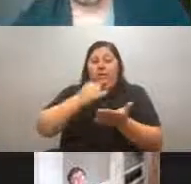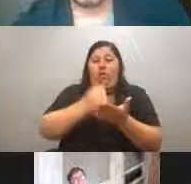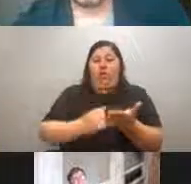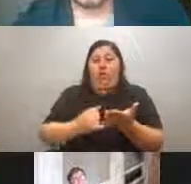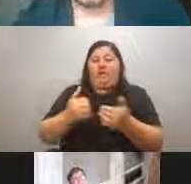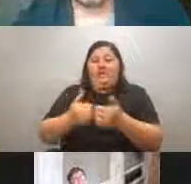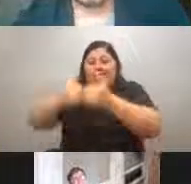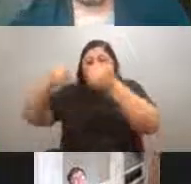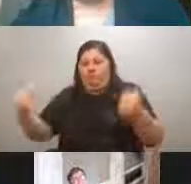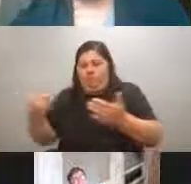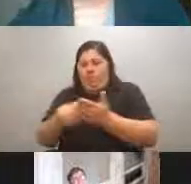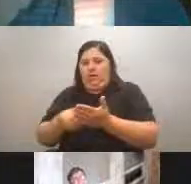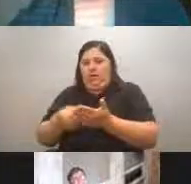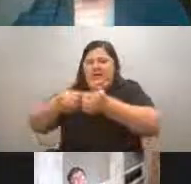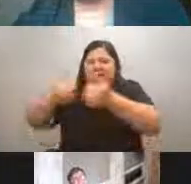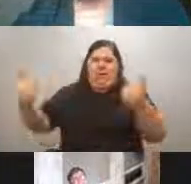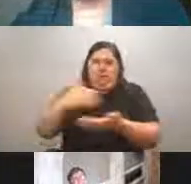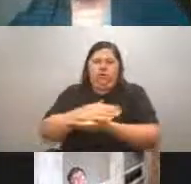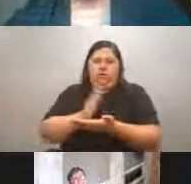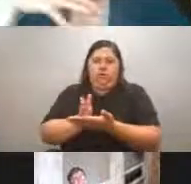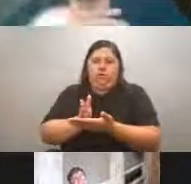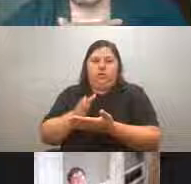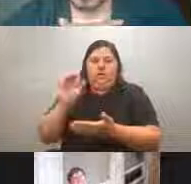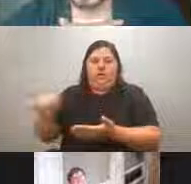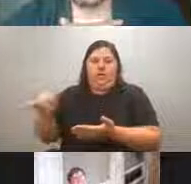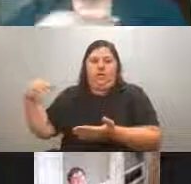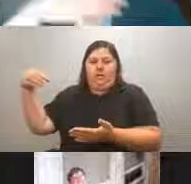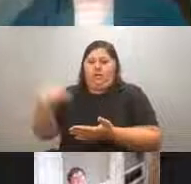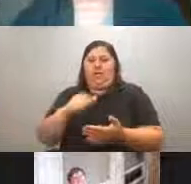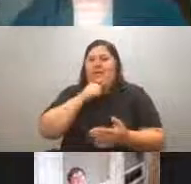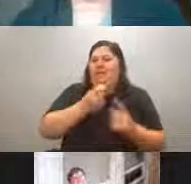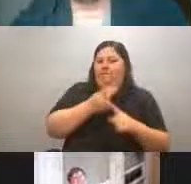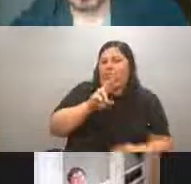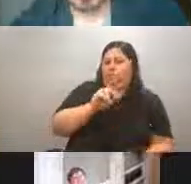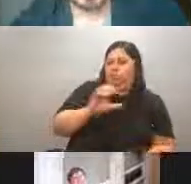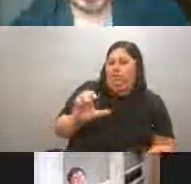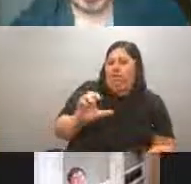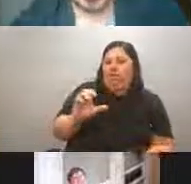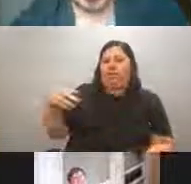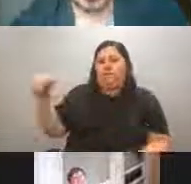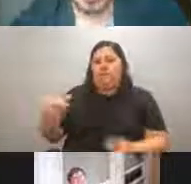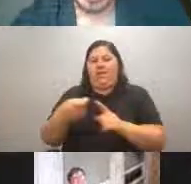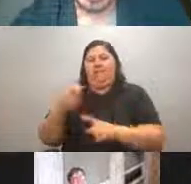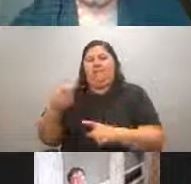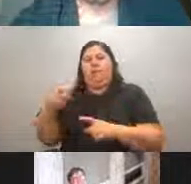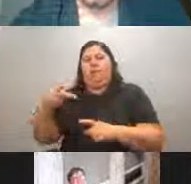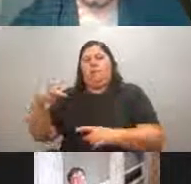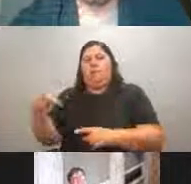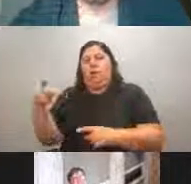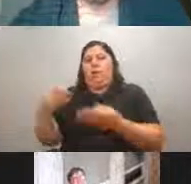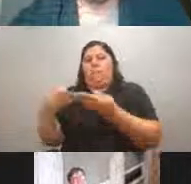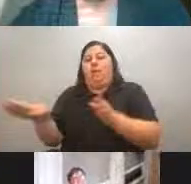separate budget. And that's going to be provided not by us, but rather from Portland Public Schools.